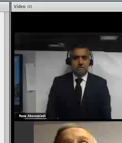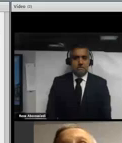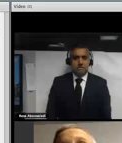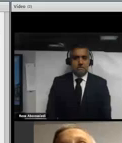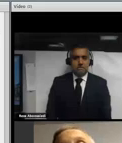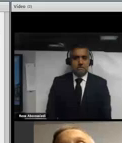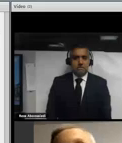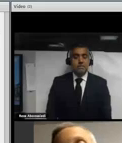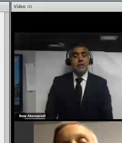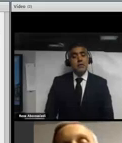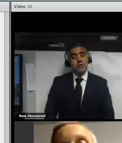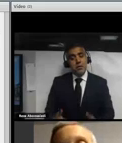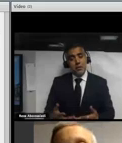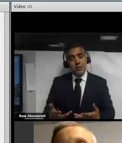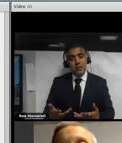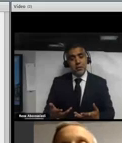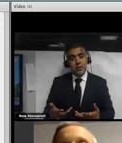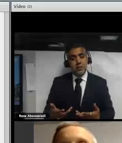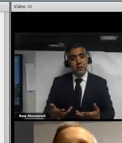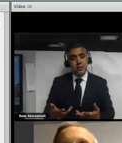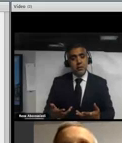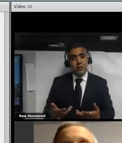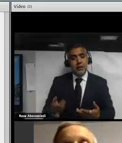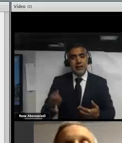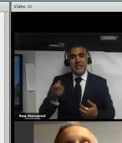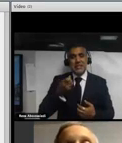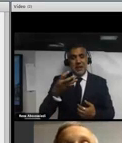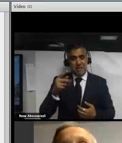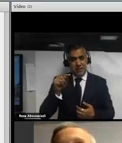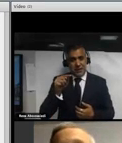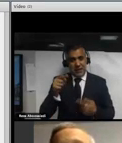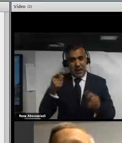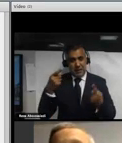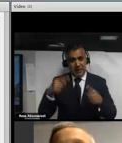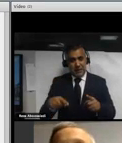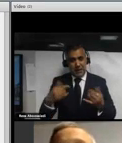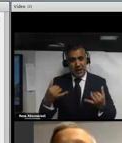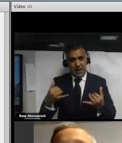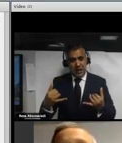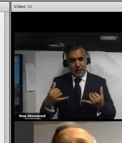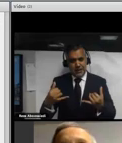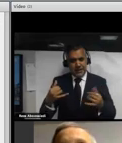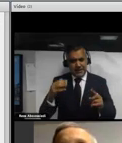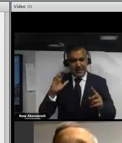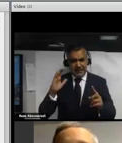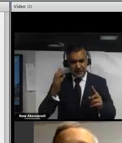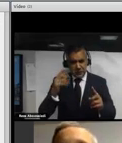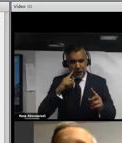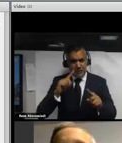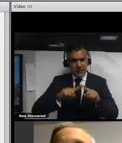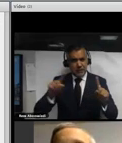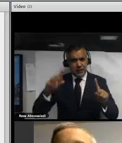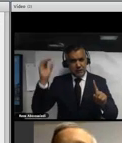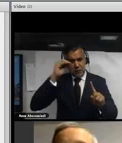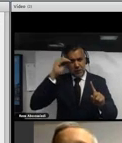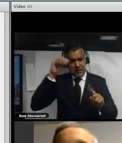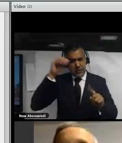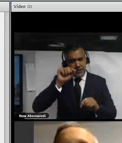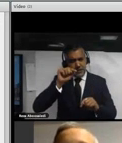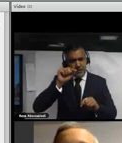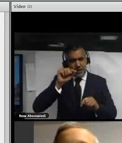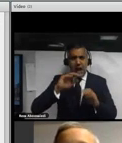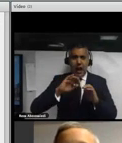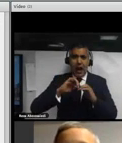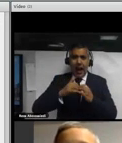So we can see that there's several things going on here. One is there seems to be a difference of opinion of